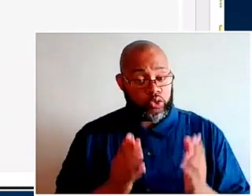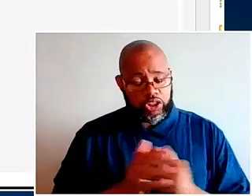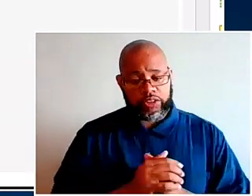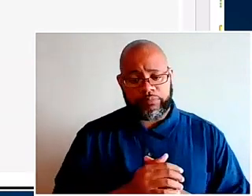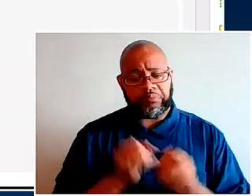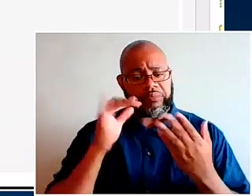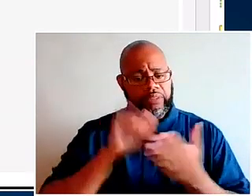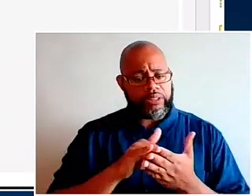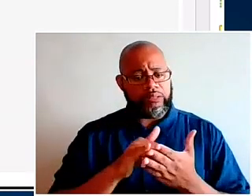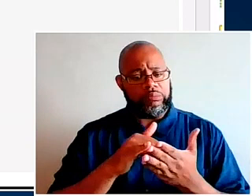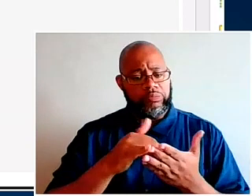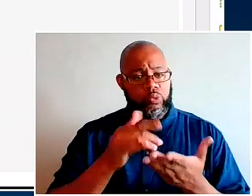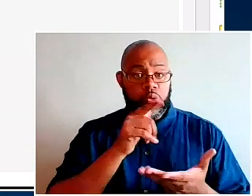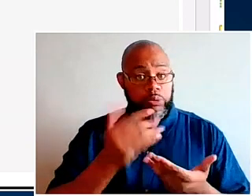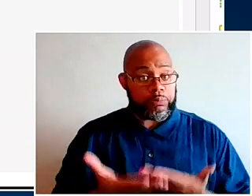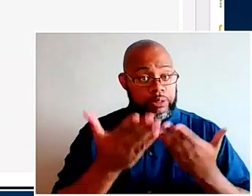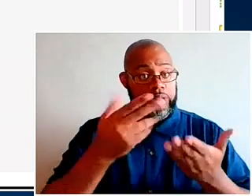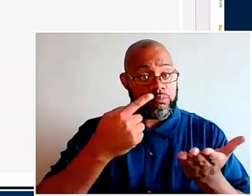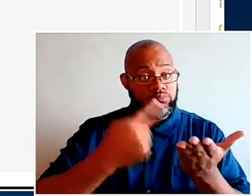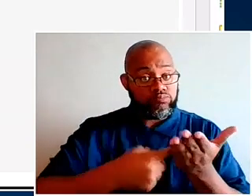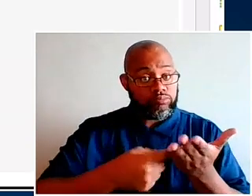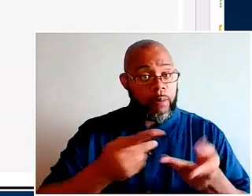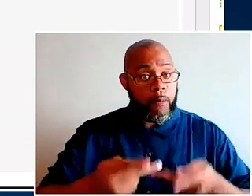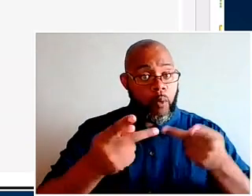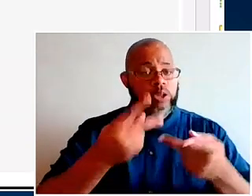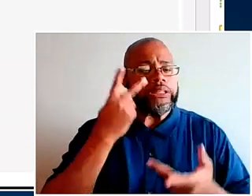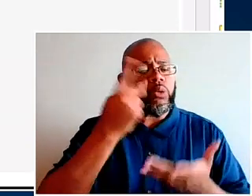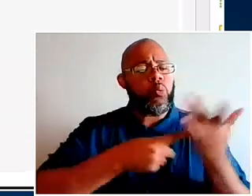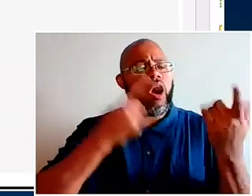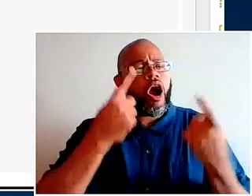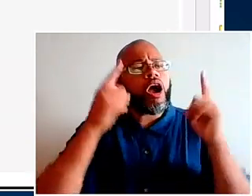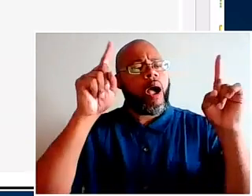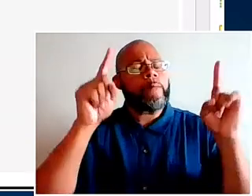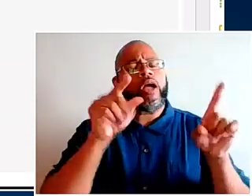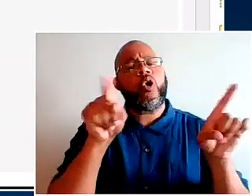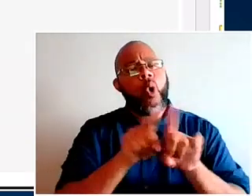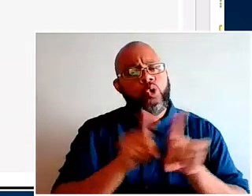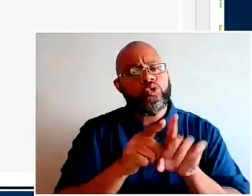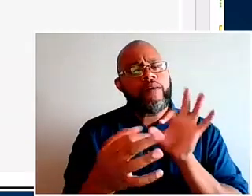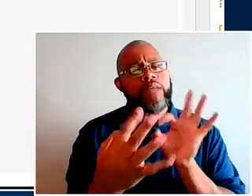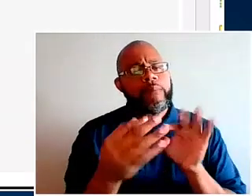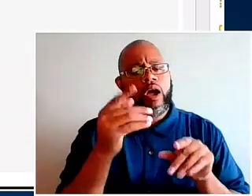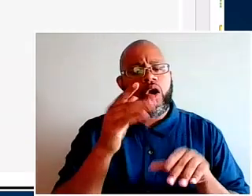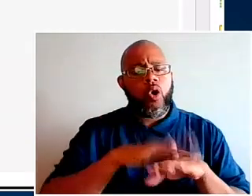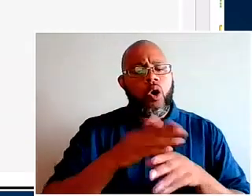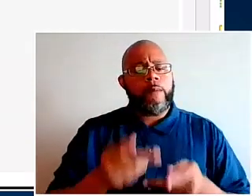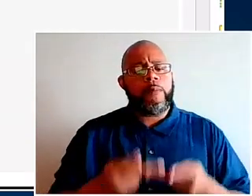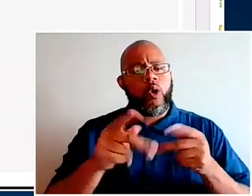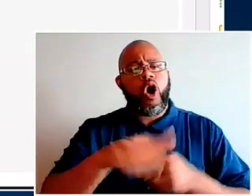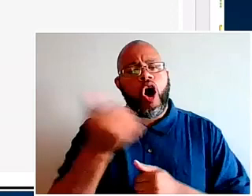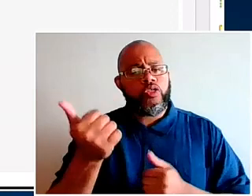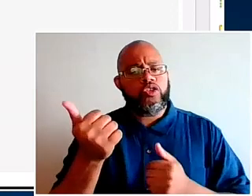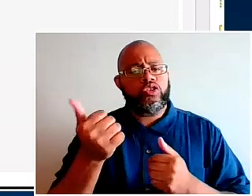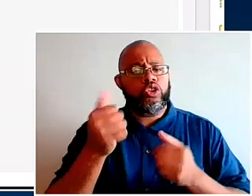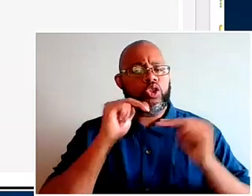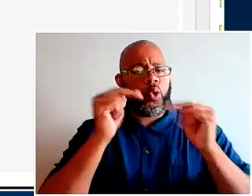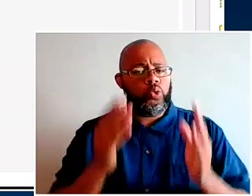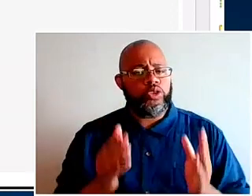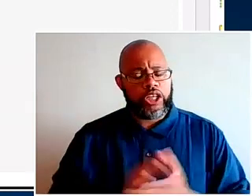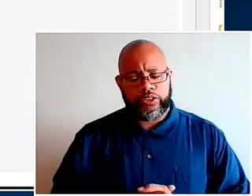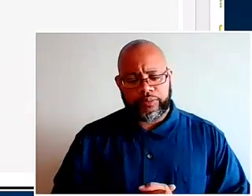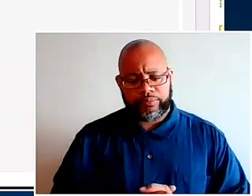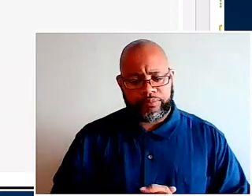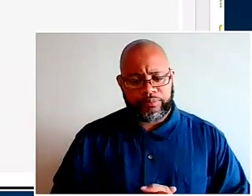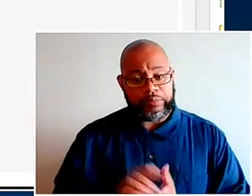proposal to see what is to be accomplished, as well as feedback on the proposal from other negotiators.